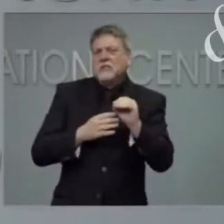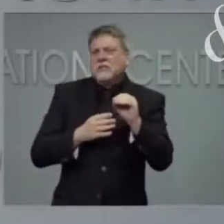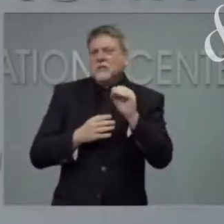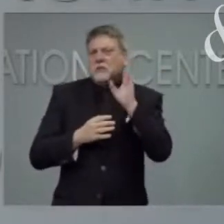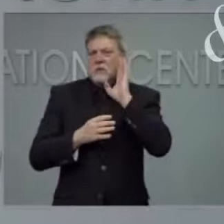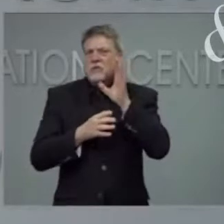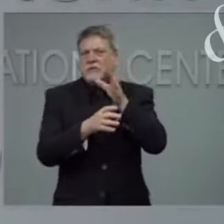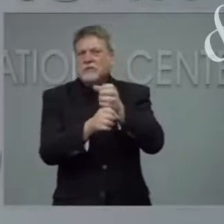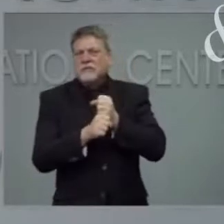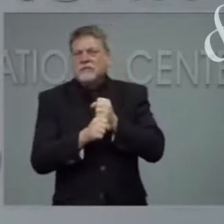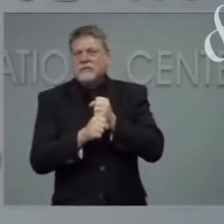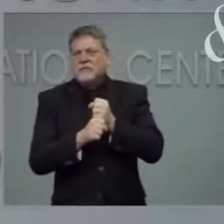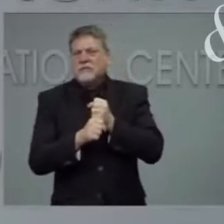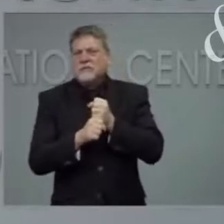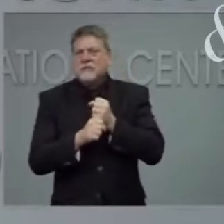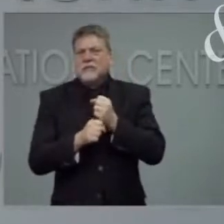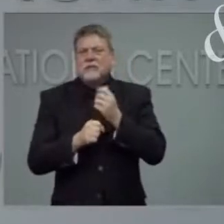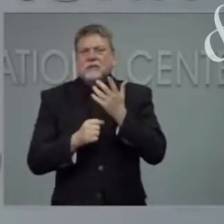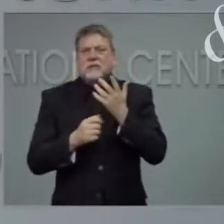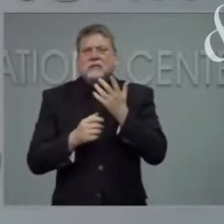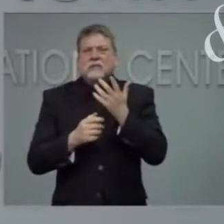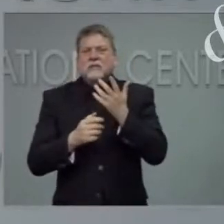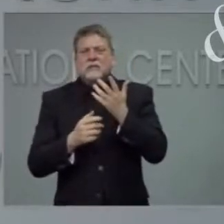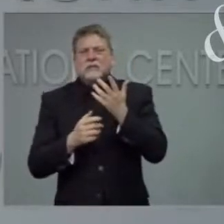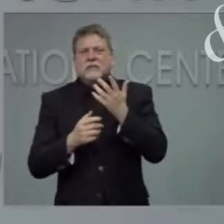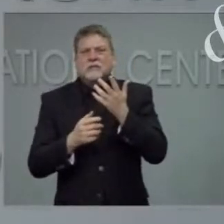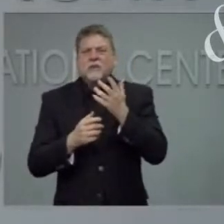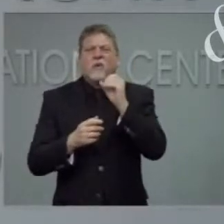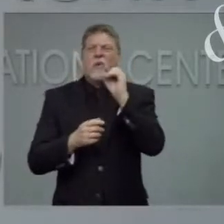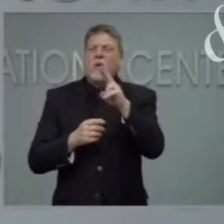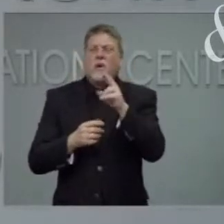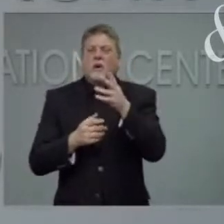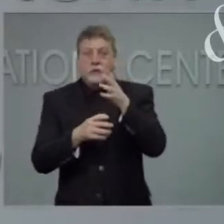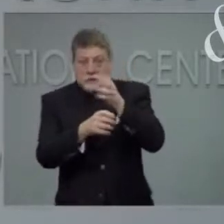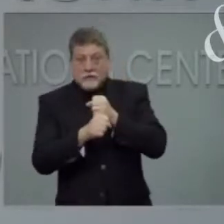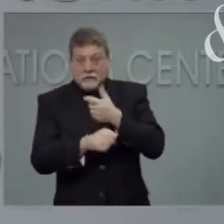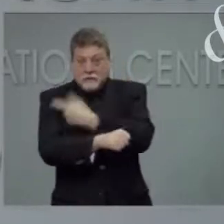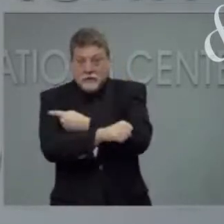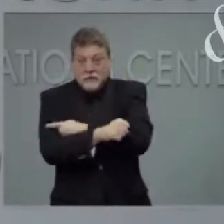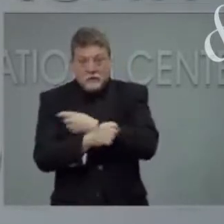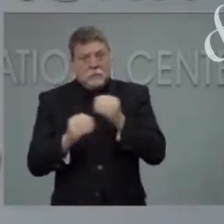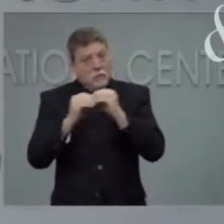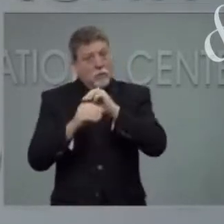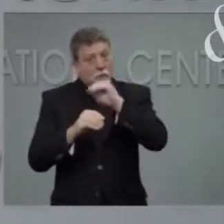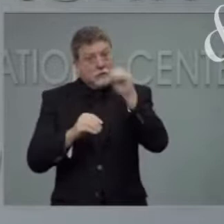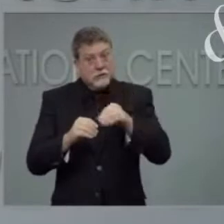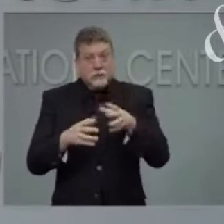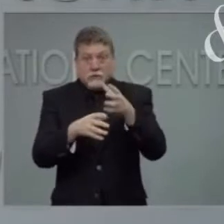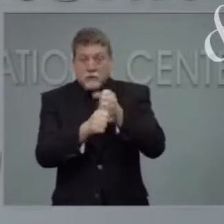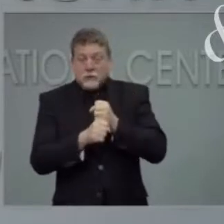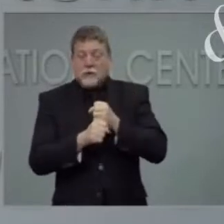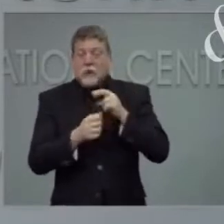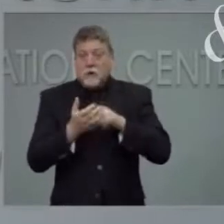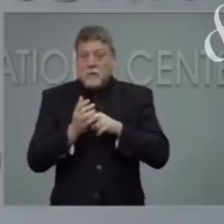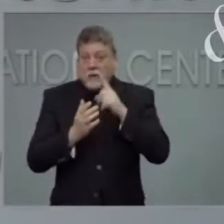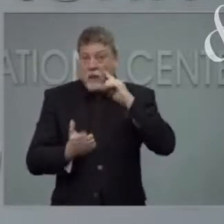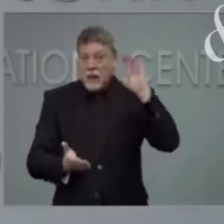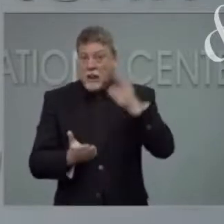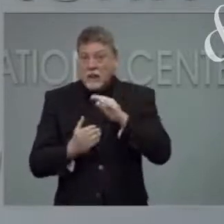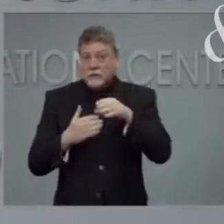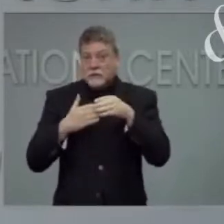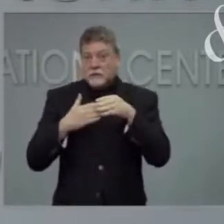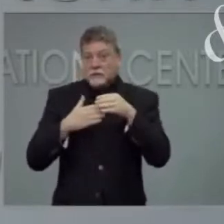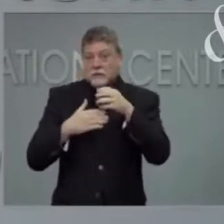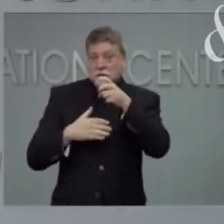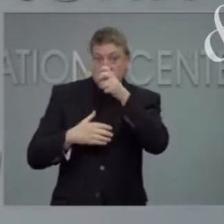next restrictions lifting? With the current executive order expiring at the end of March